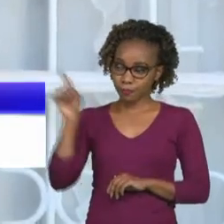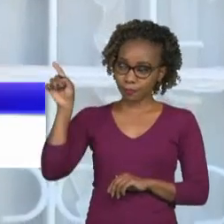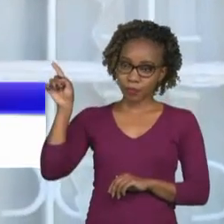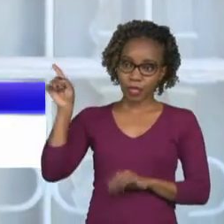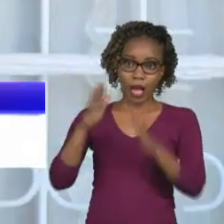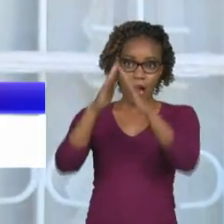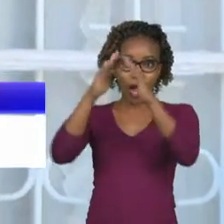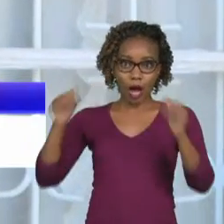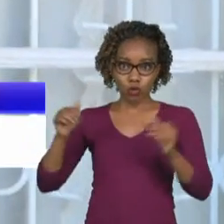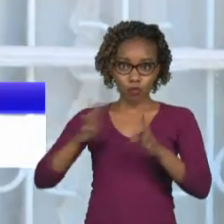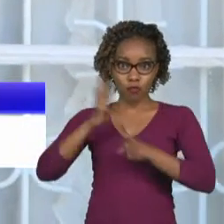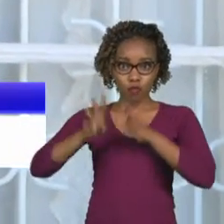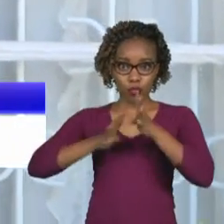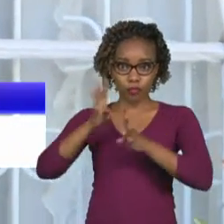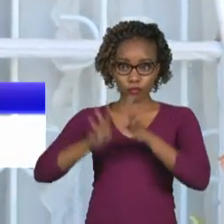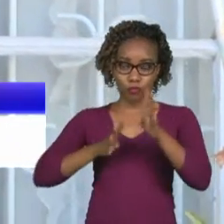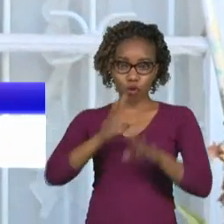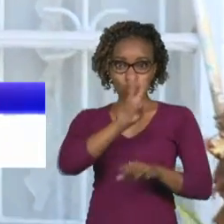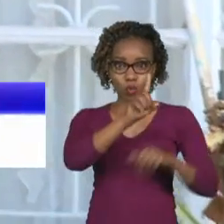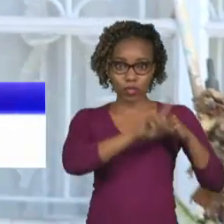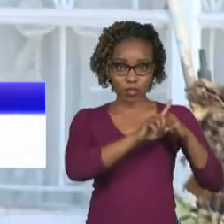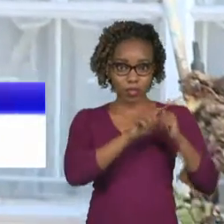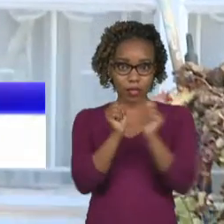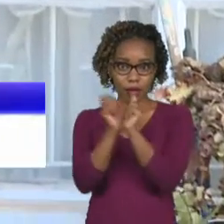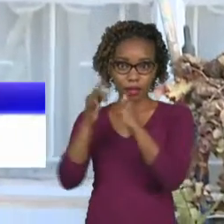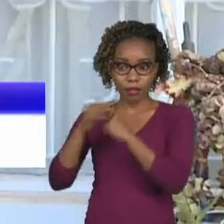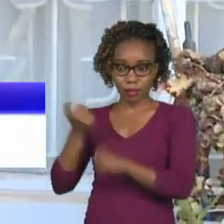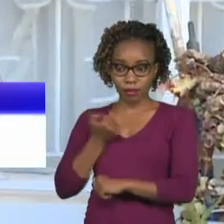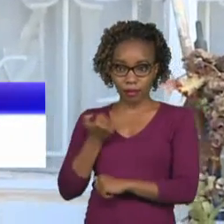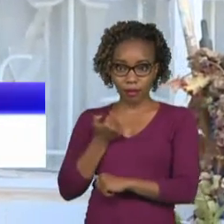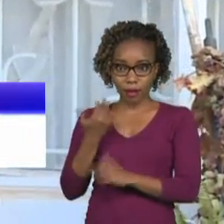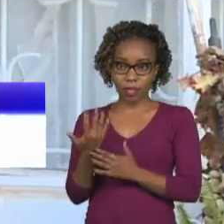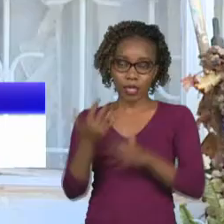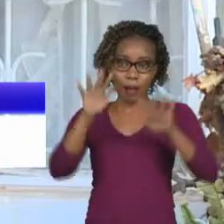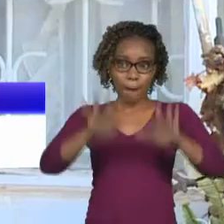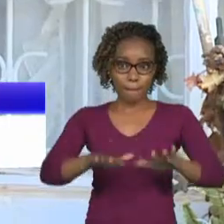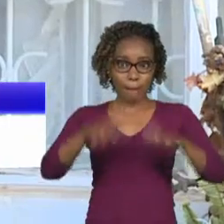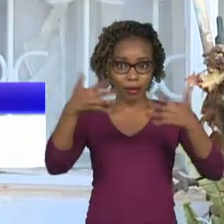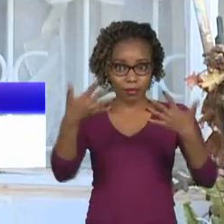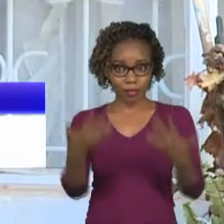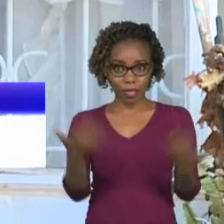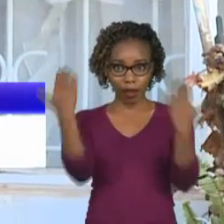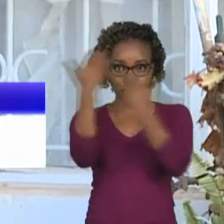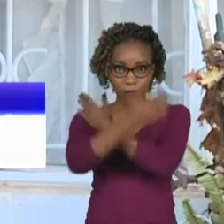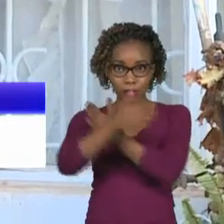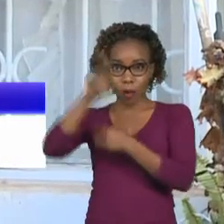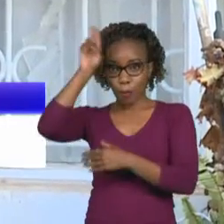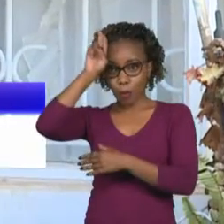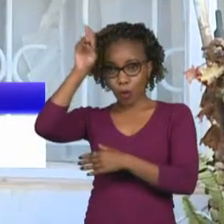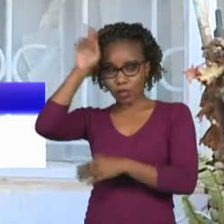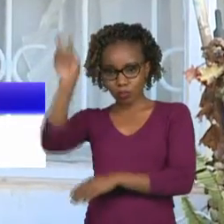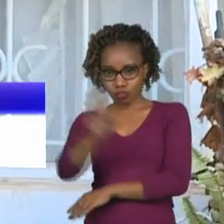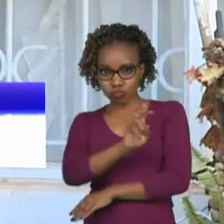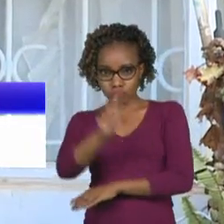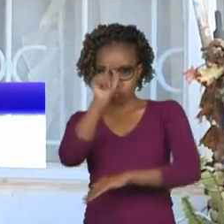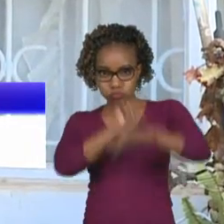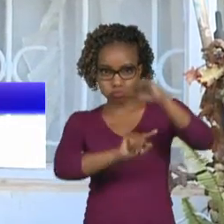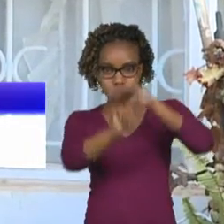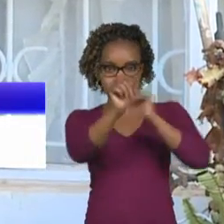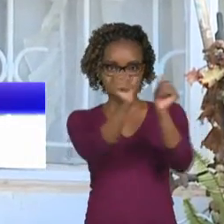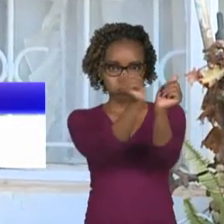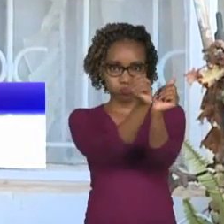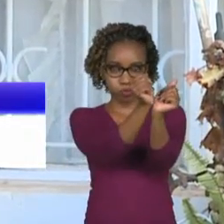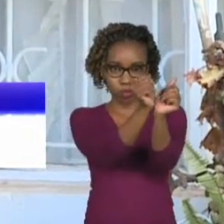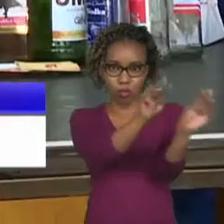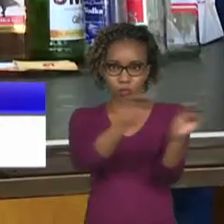house where the 44, 26 boys and 18 girls were suspected to be having their party before police raided this area and took them to the